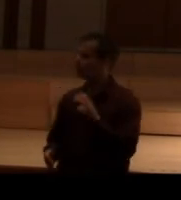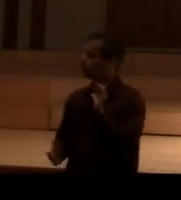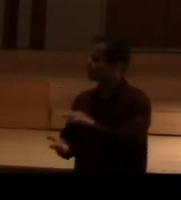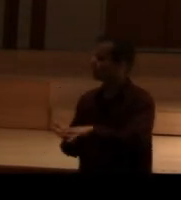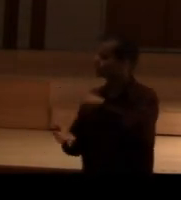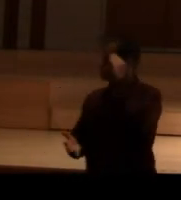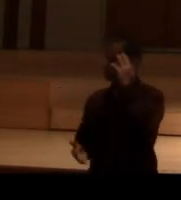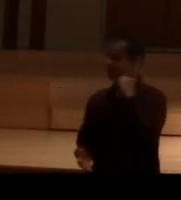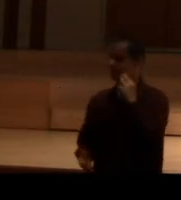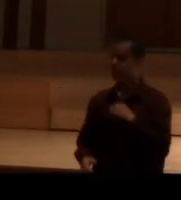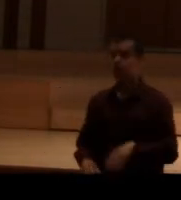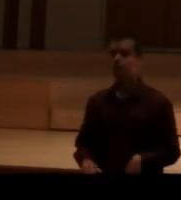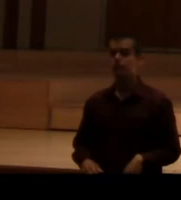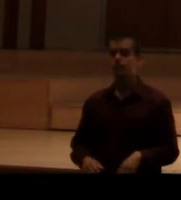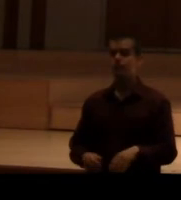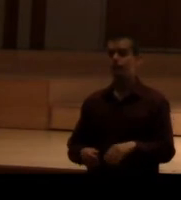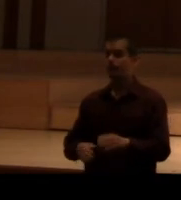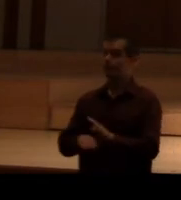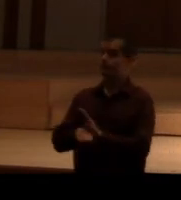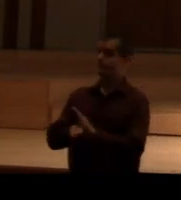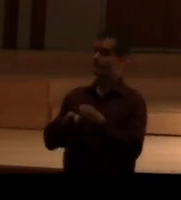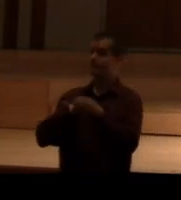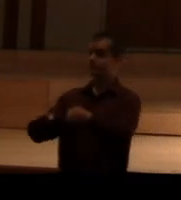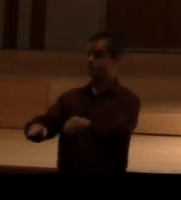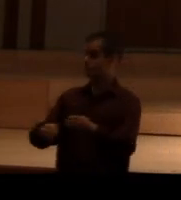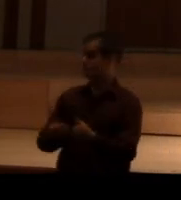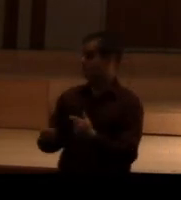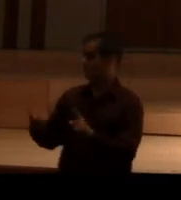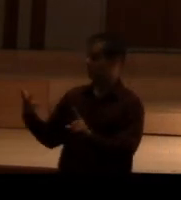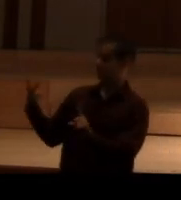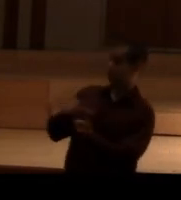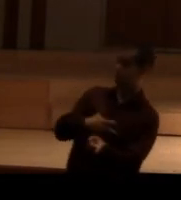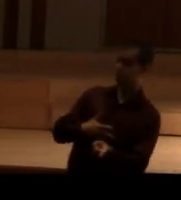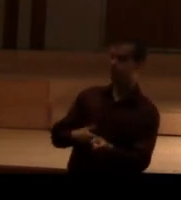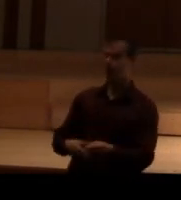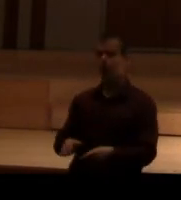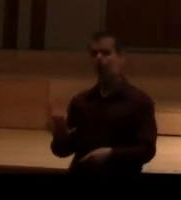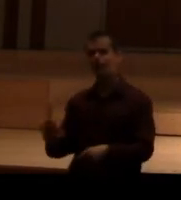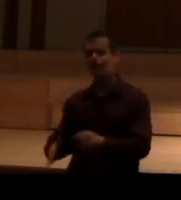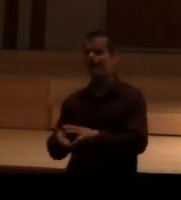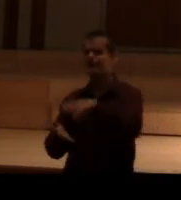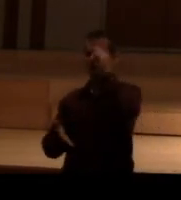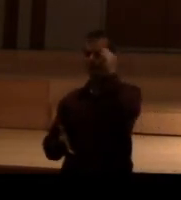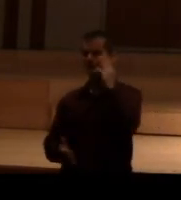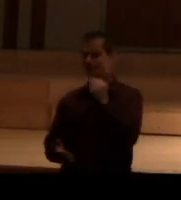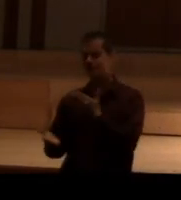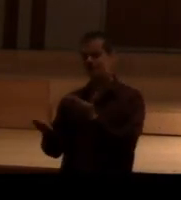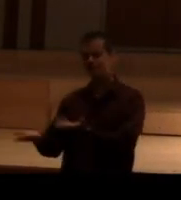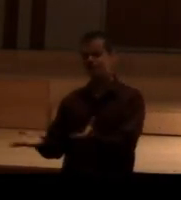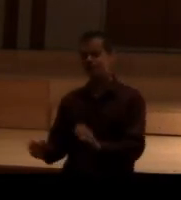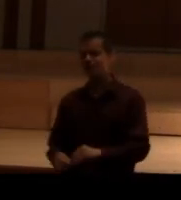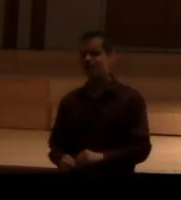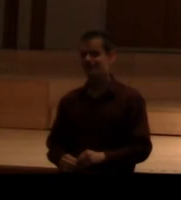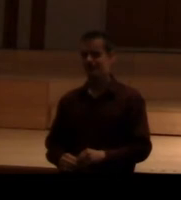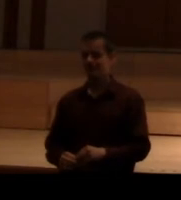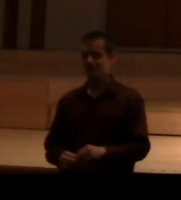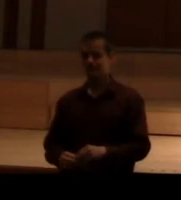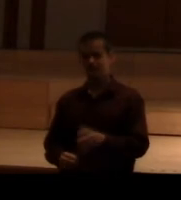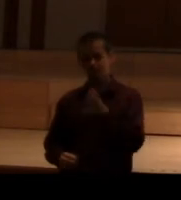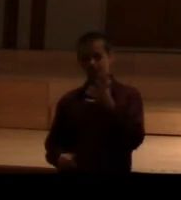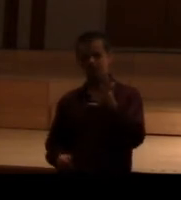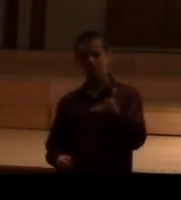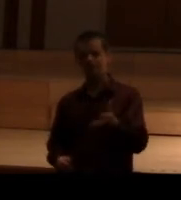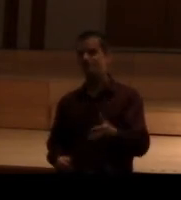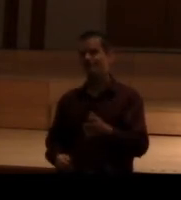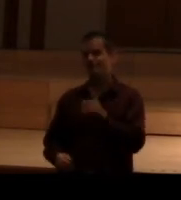a busy New York City street? Learning experience. Story, by the way. But basically, I didn't take her